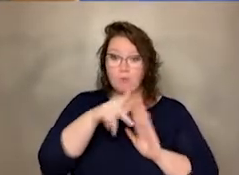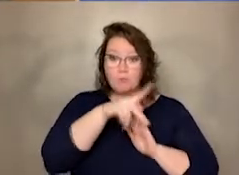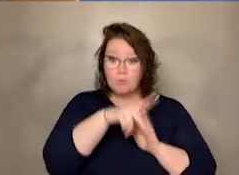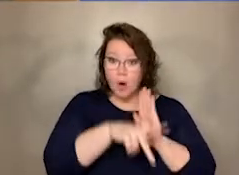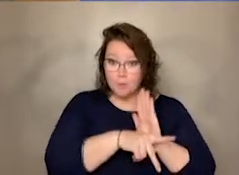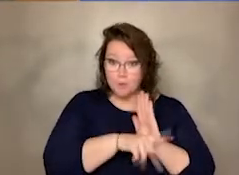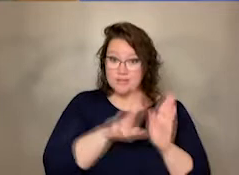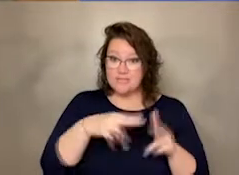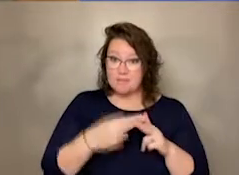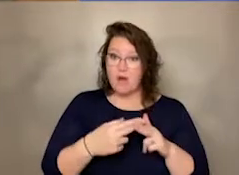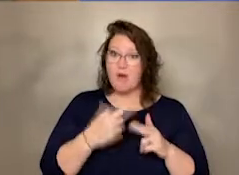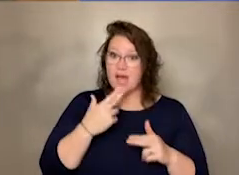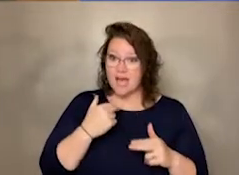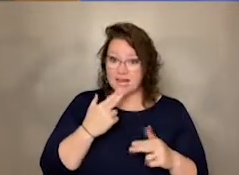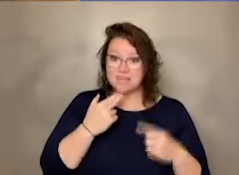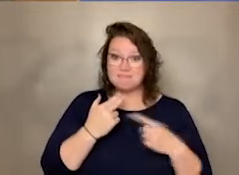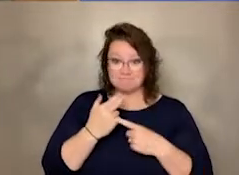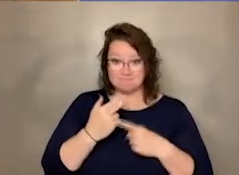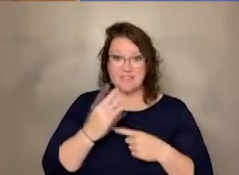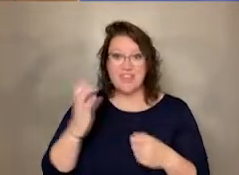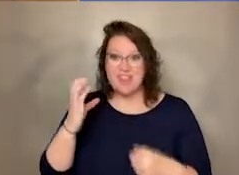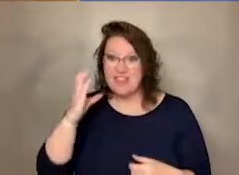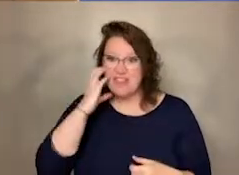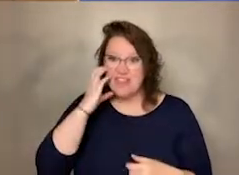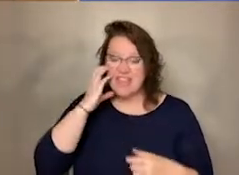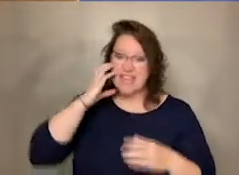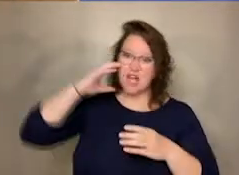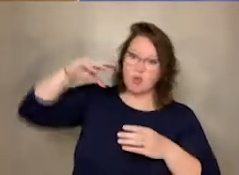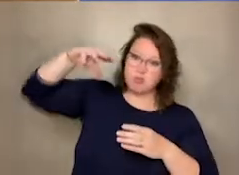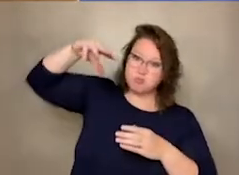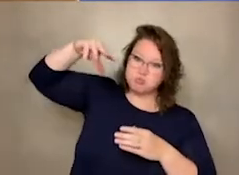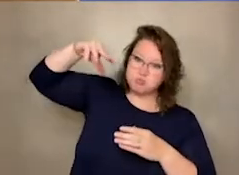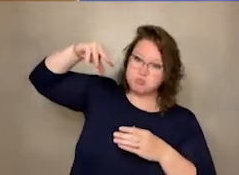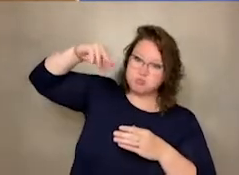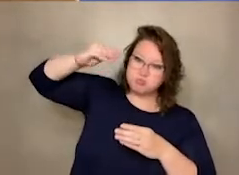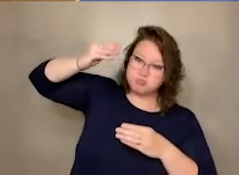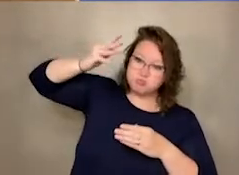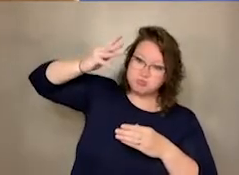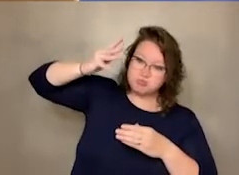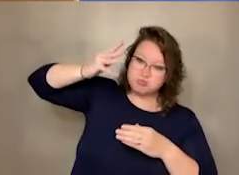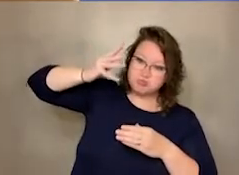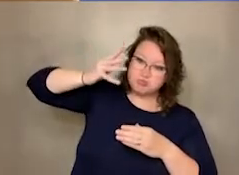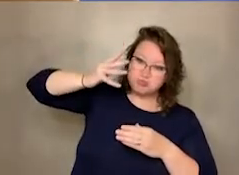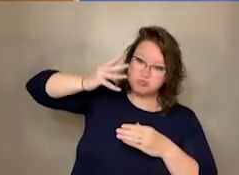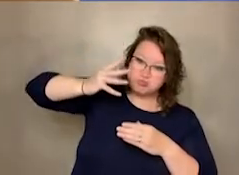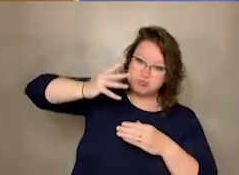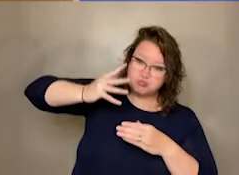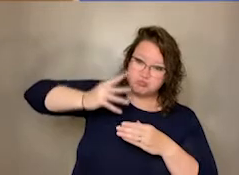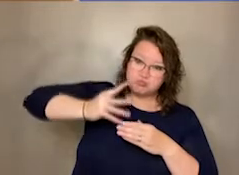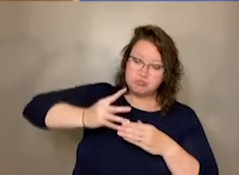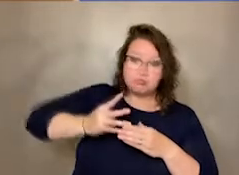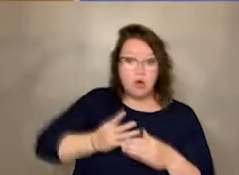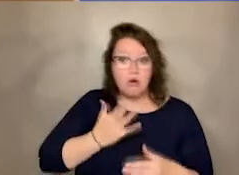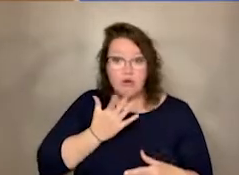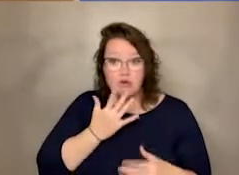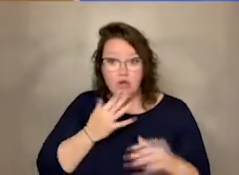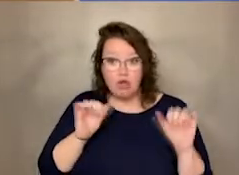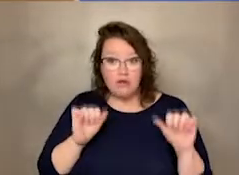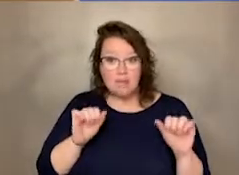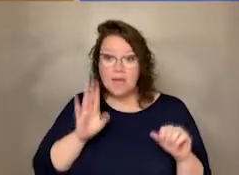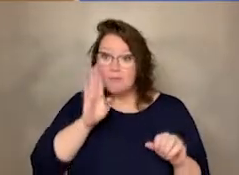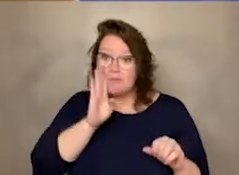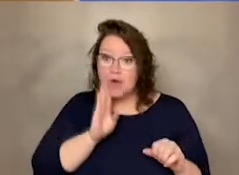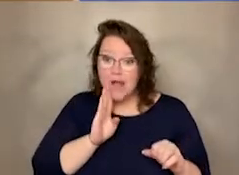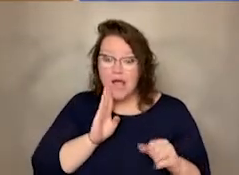It's thick, yeah. It moves really slow out of the bottle. It can be brown, tan, or yellow. It